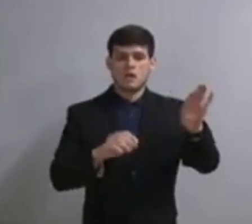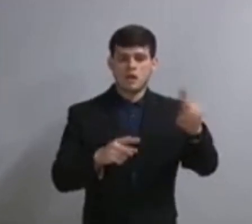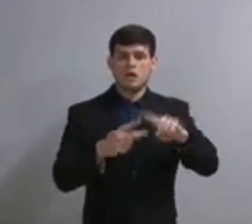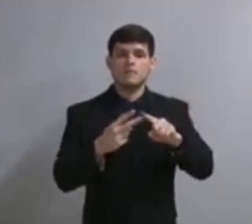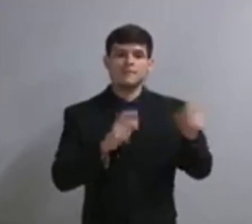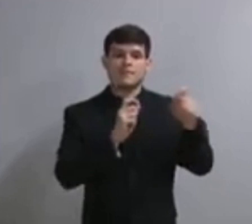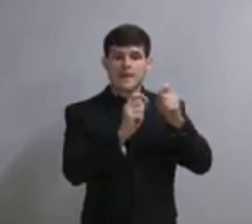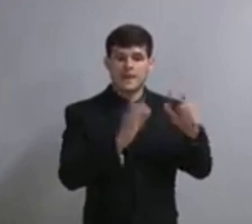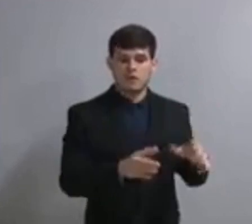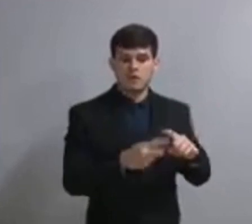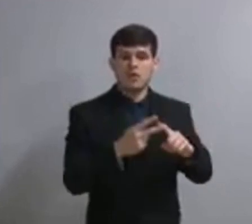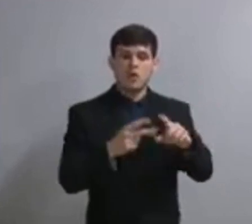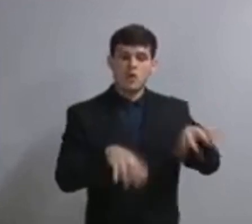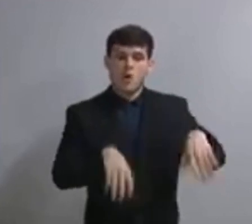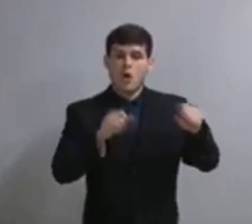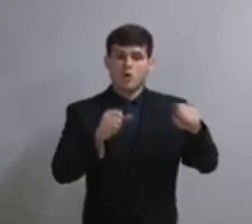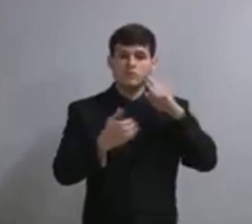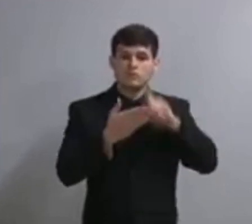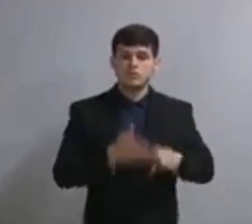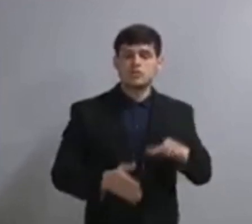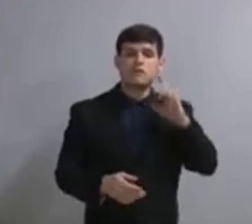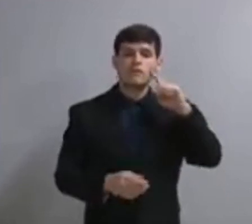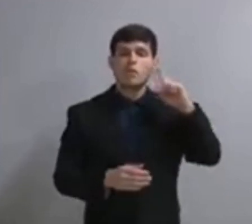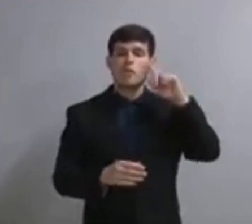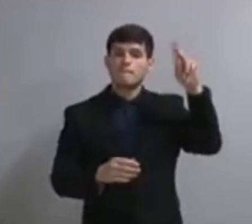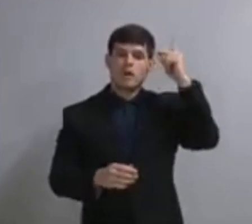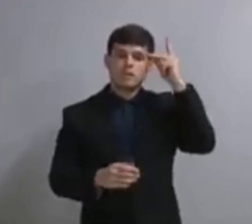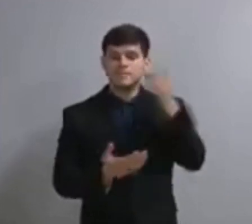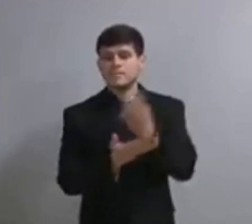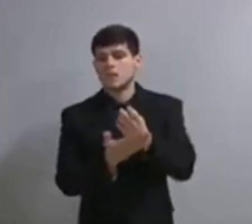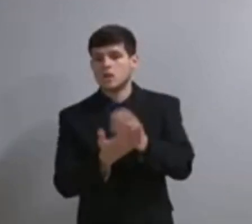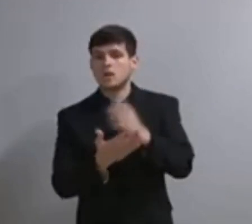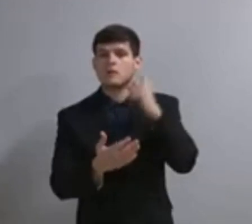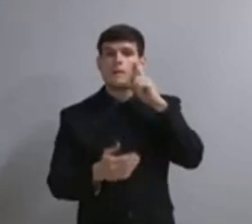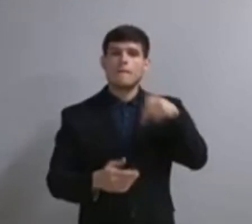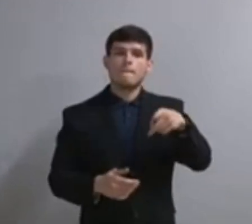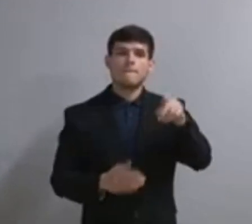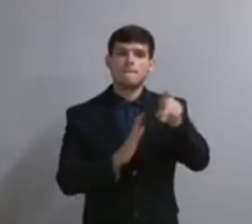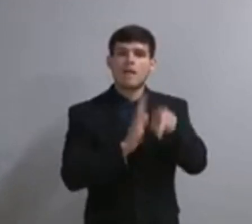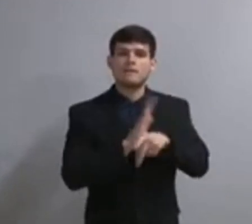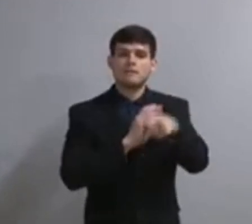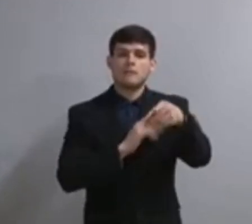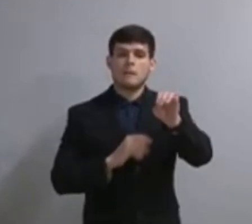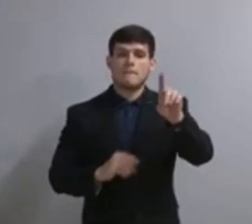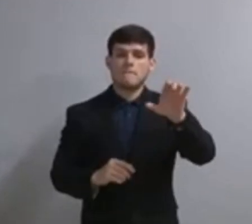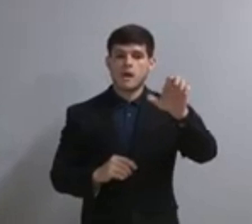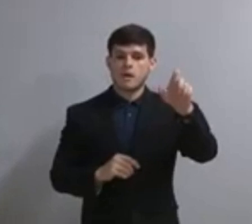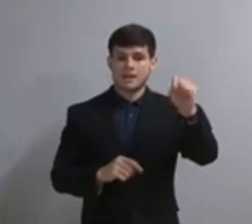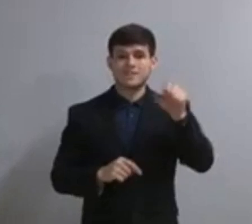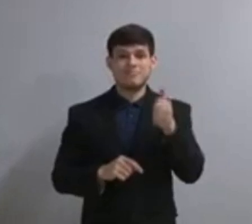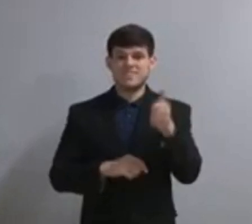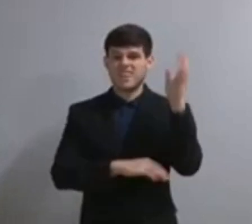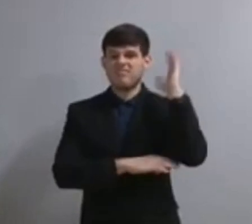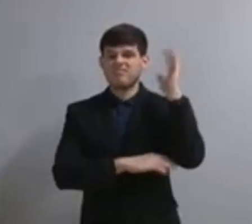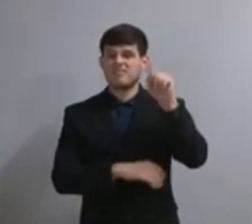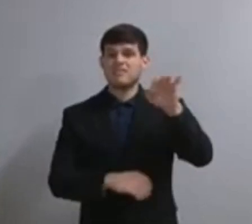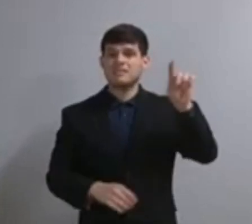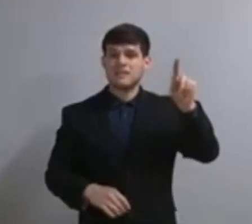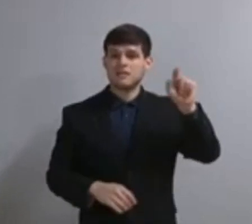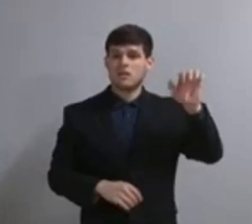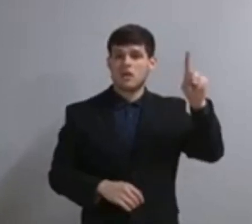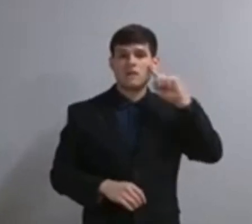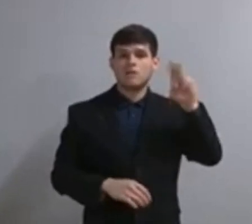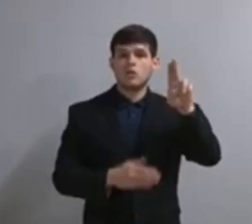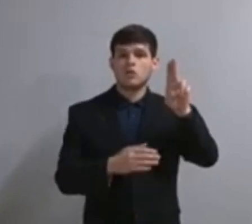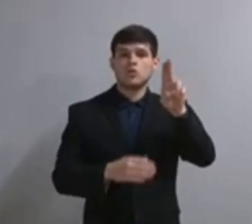host, and researcher for the Politics, Economics, and Policy podcasts, given a TED Talk for the